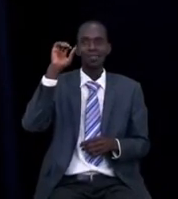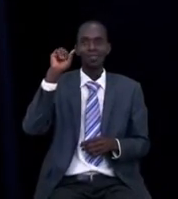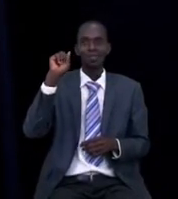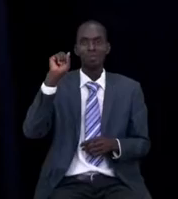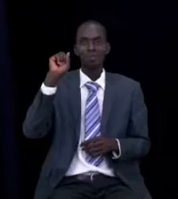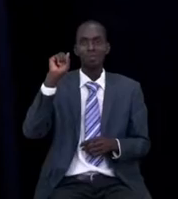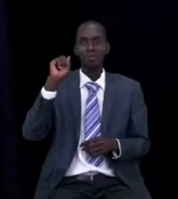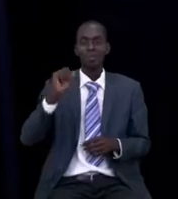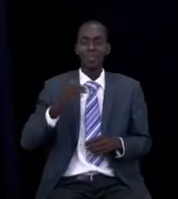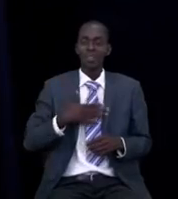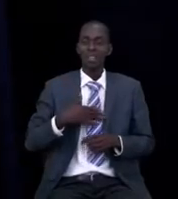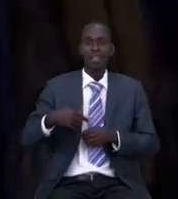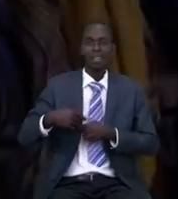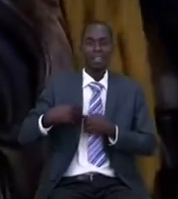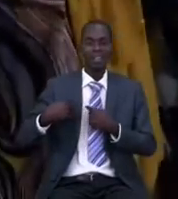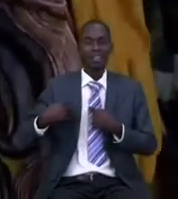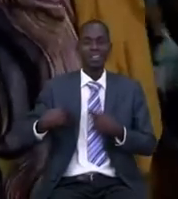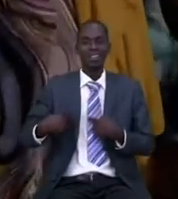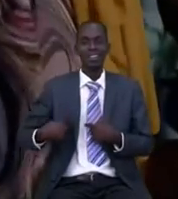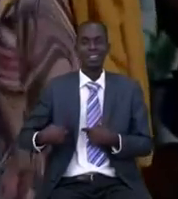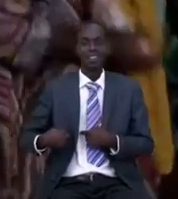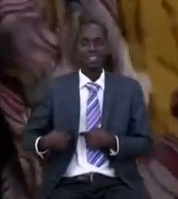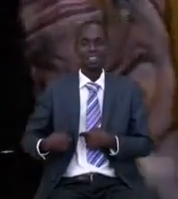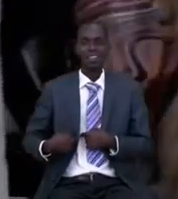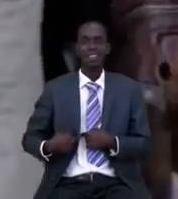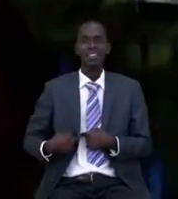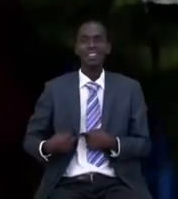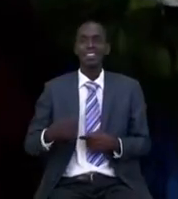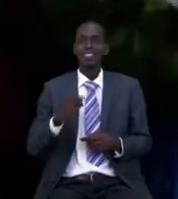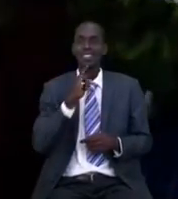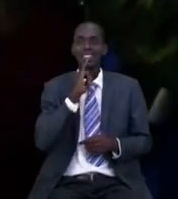Together, Zuchiata